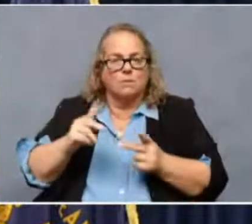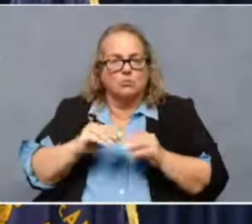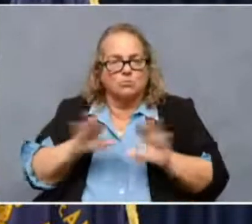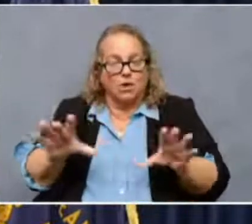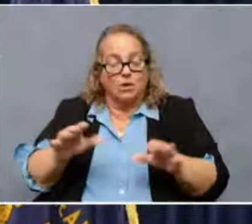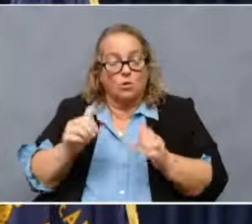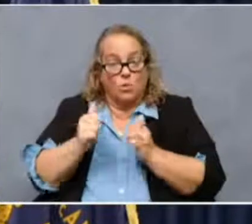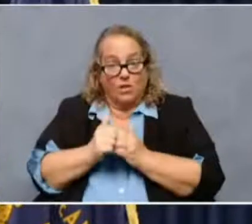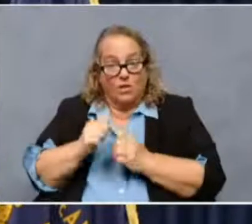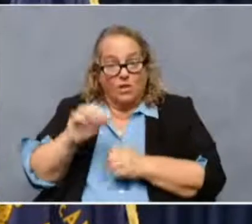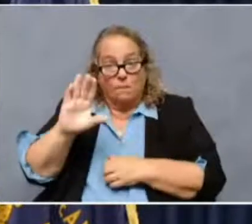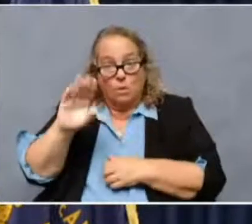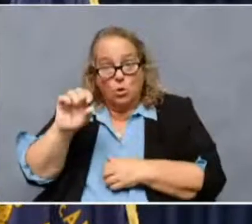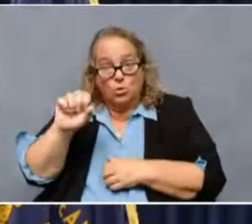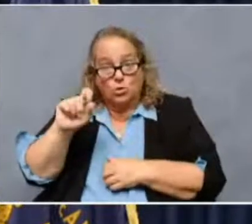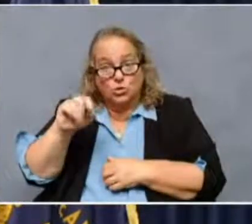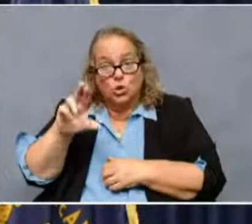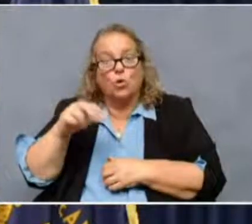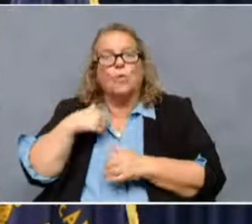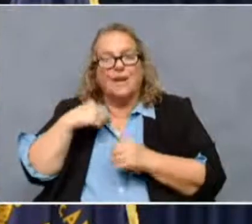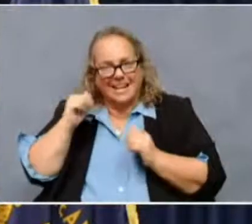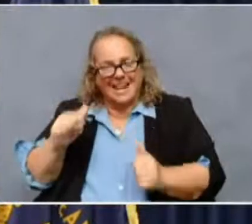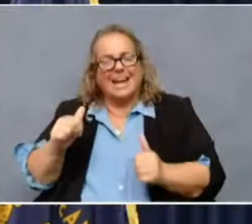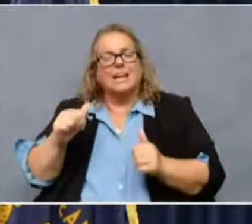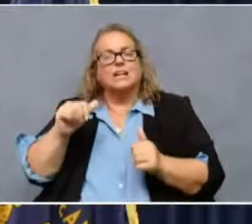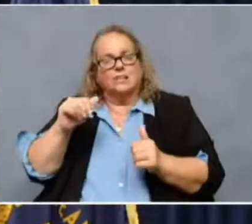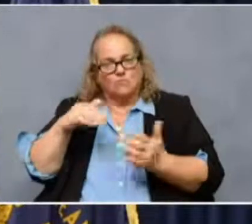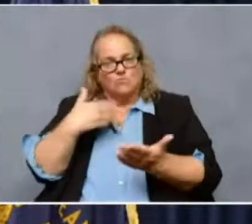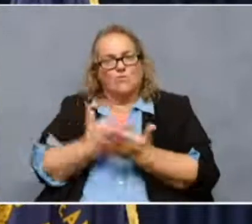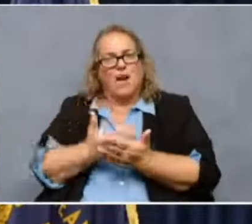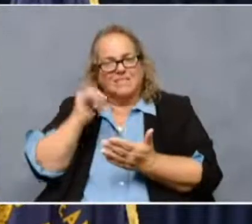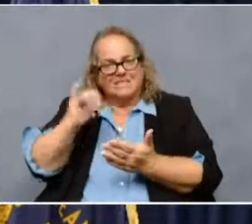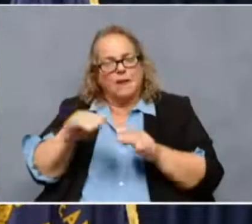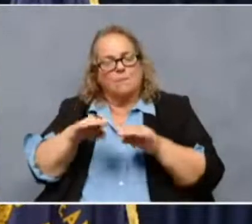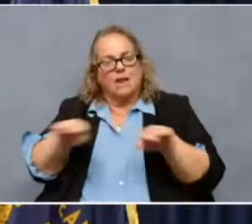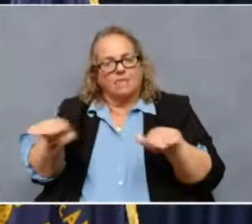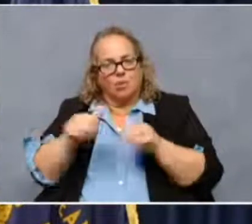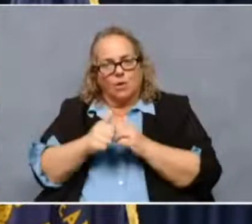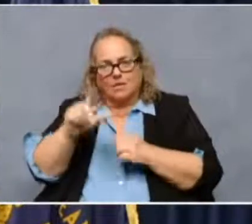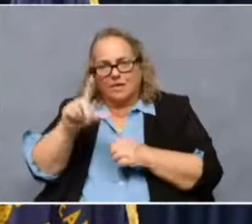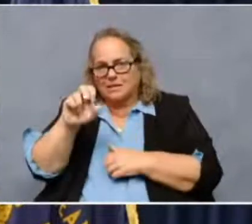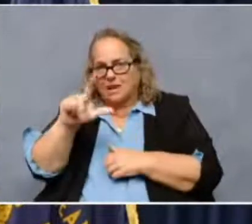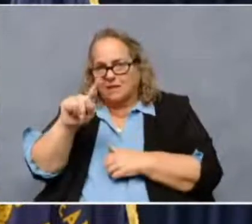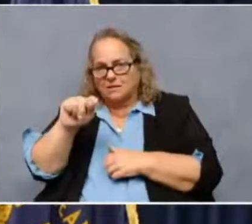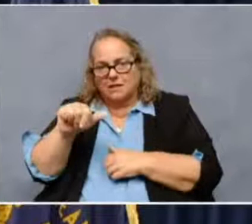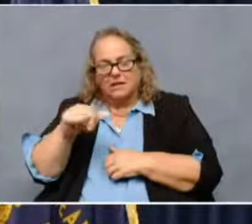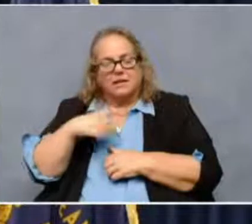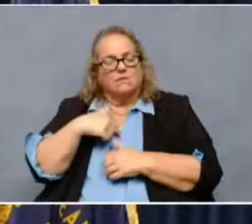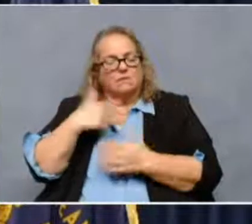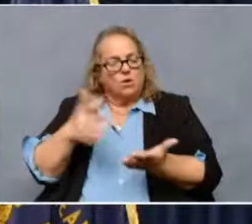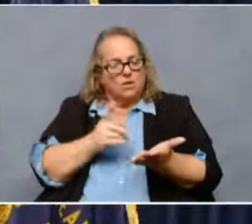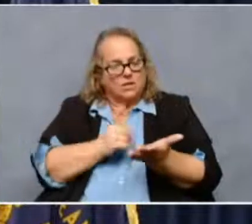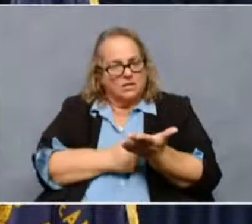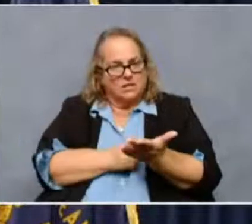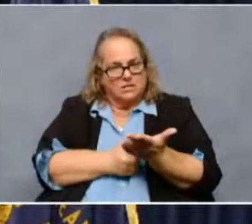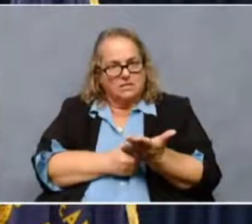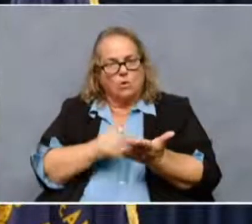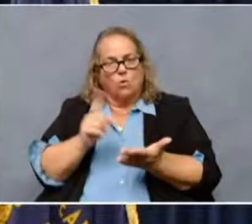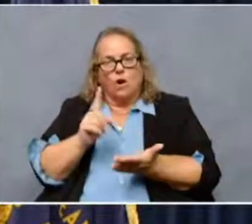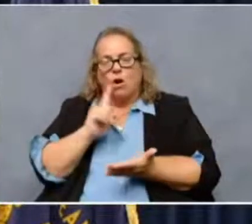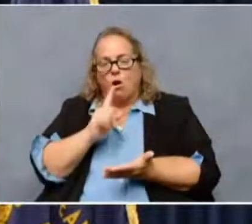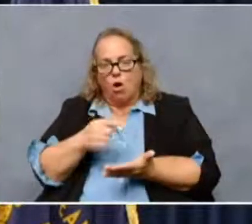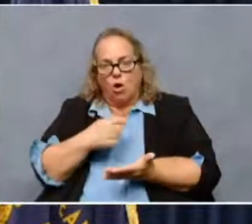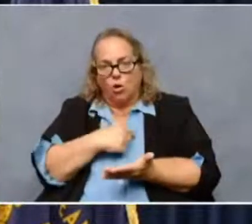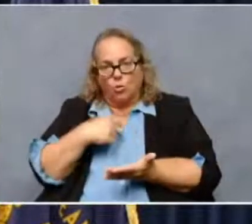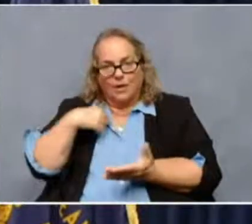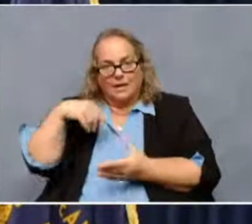there again with the Delta variant. So I've gone over this, and I'm going to go over this each time. Where are we in